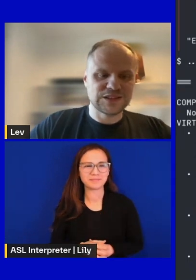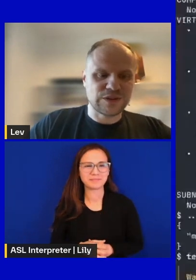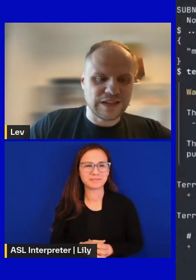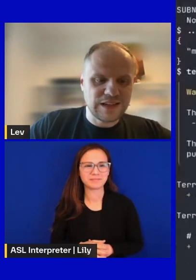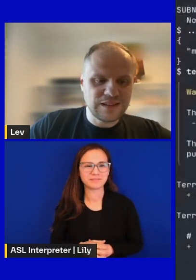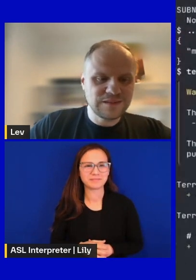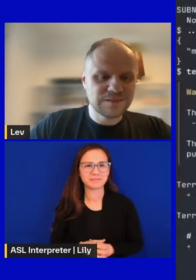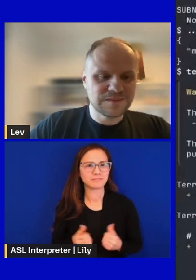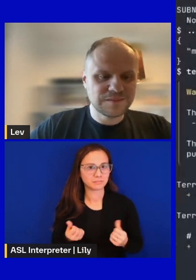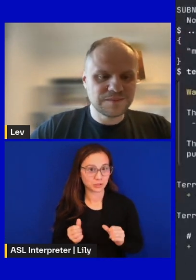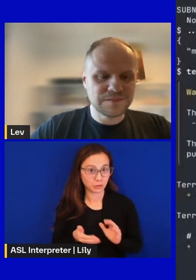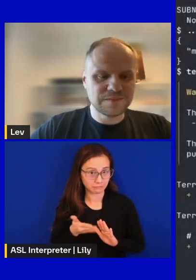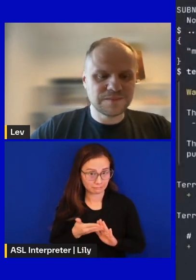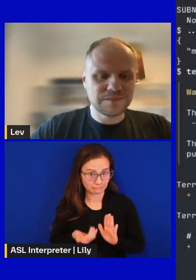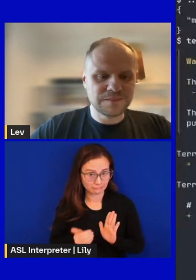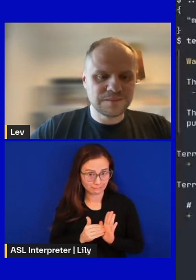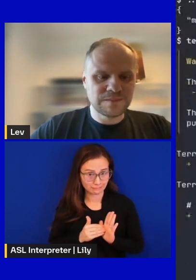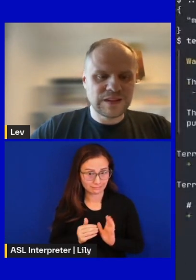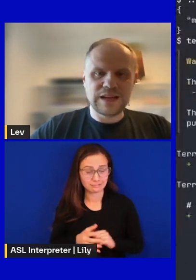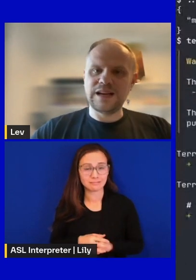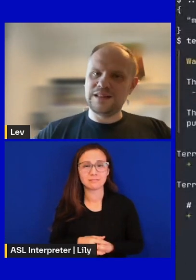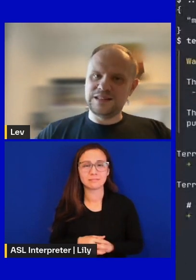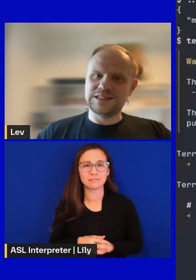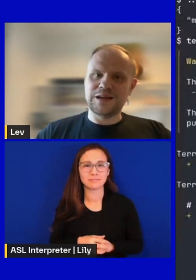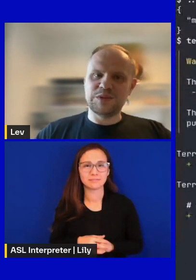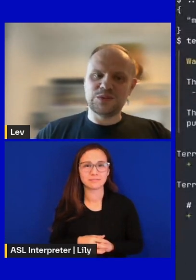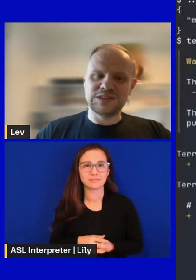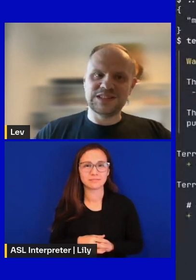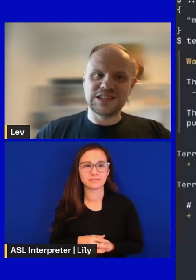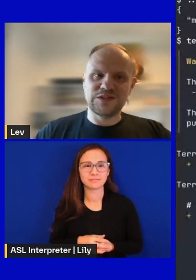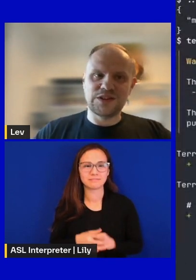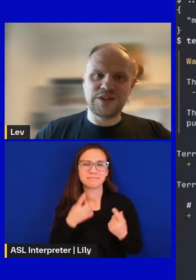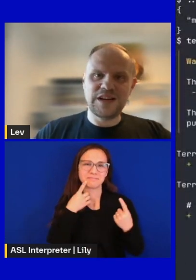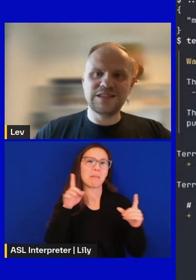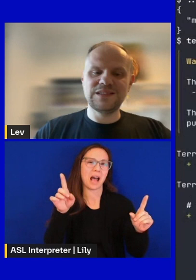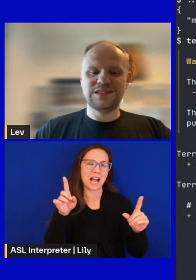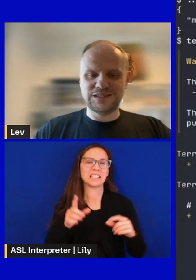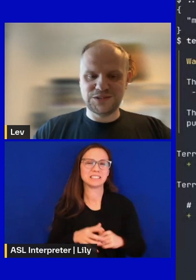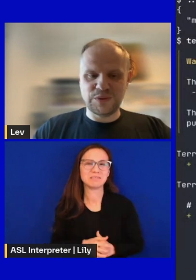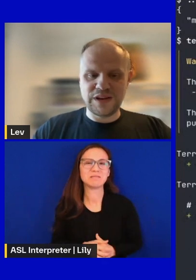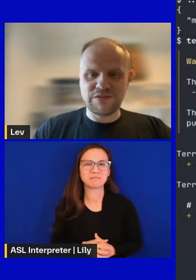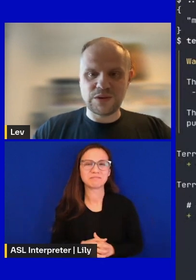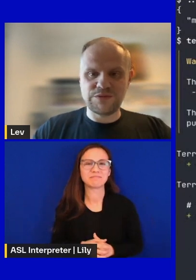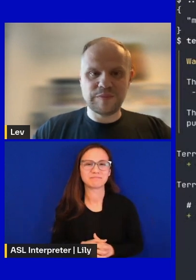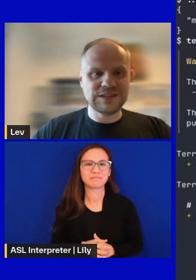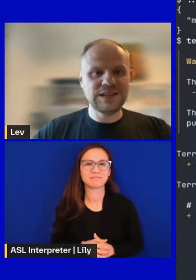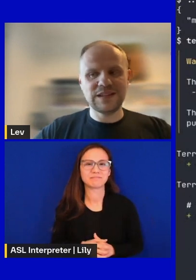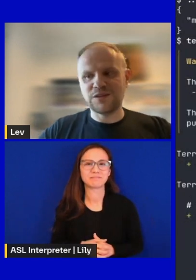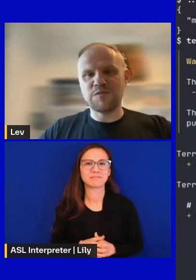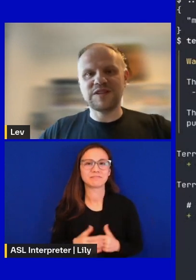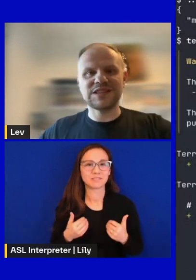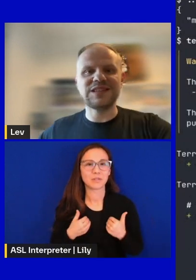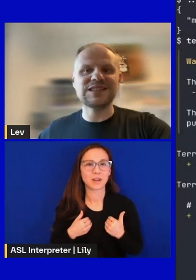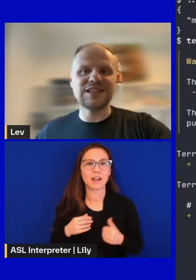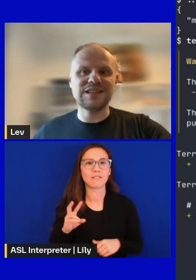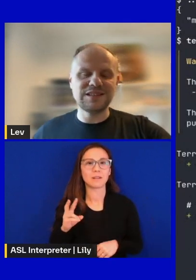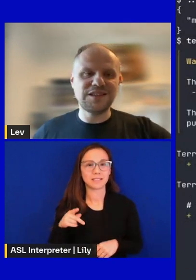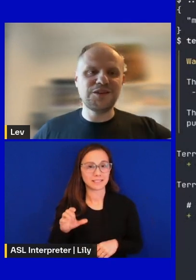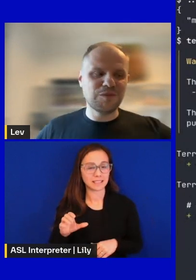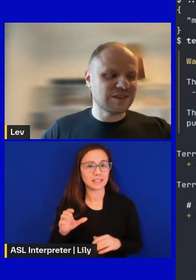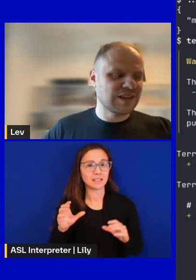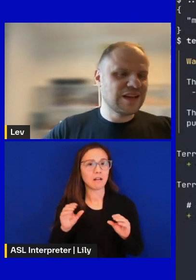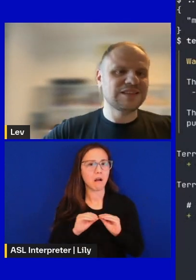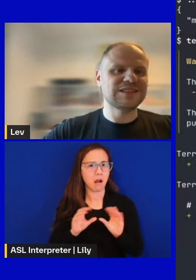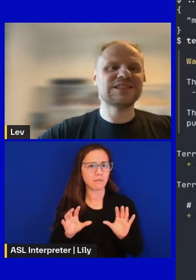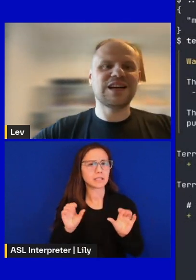And let's try again. And this time it was successfully created. So we have our VPC, and obviously this can